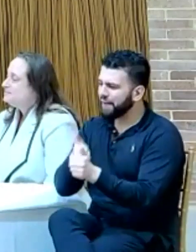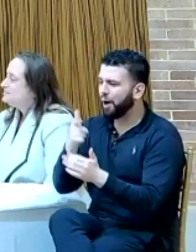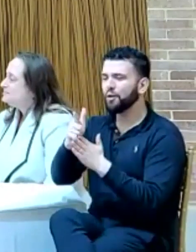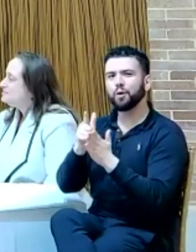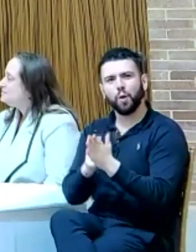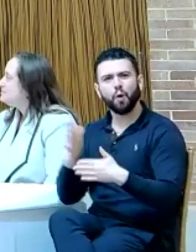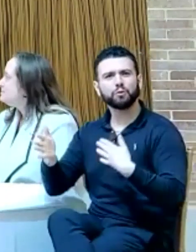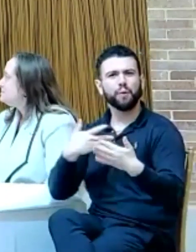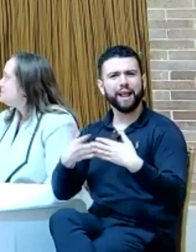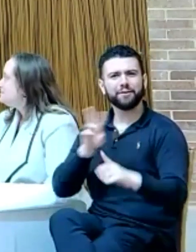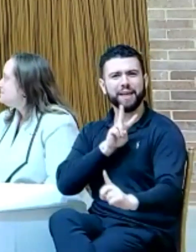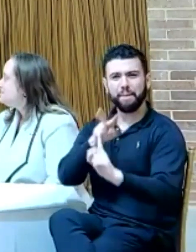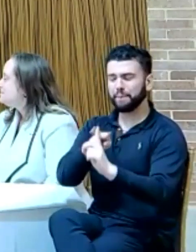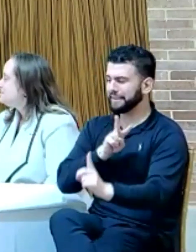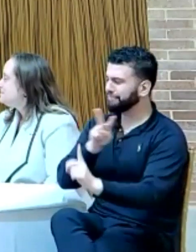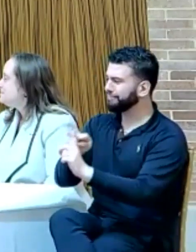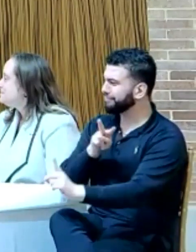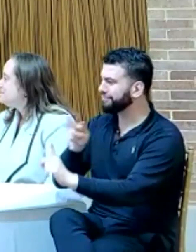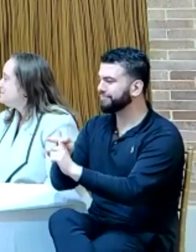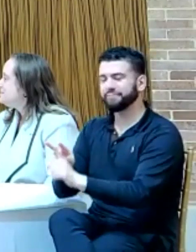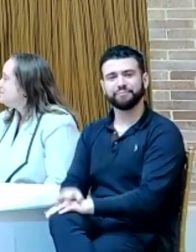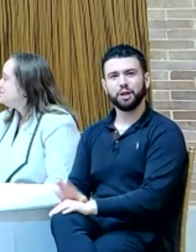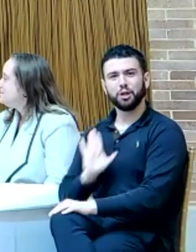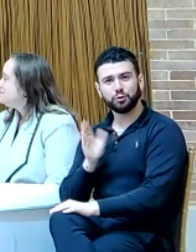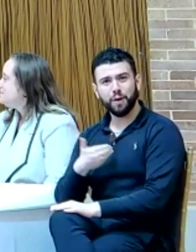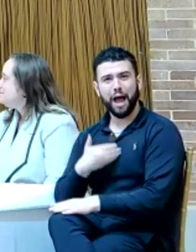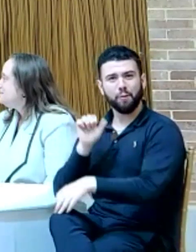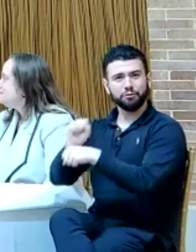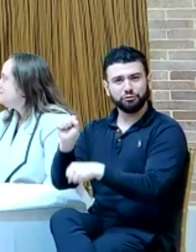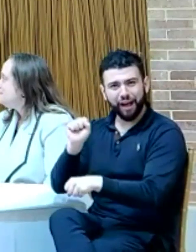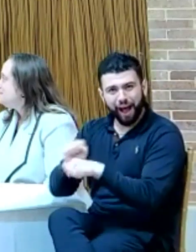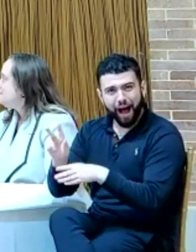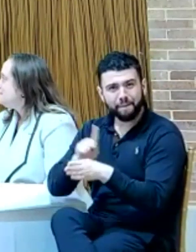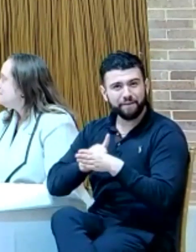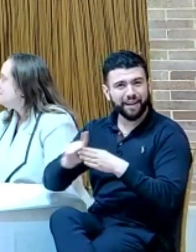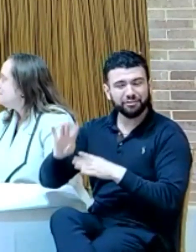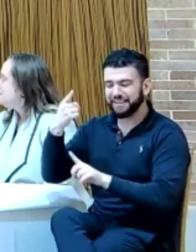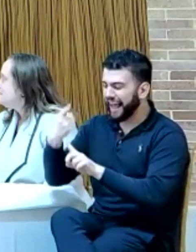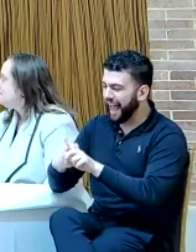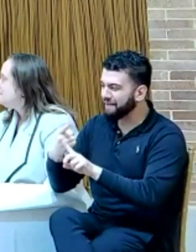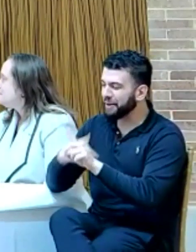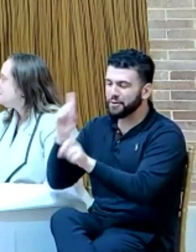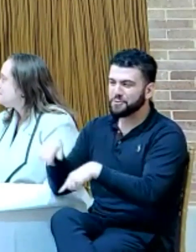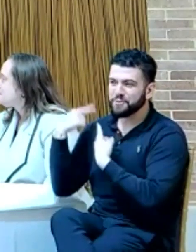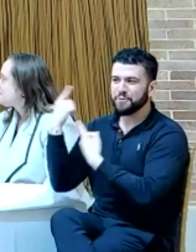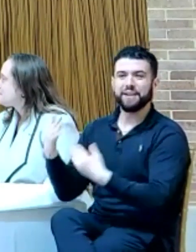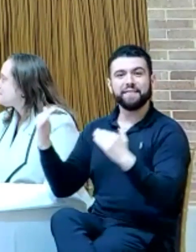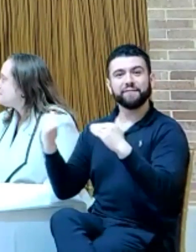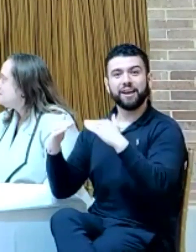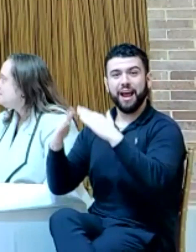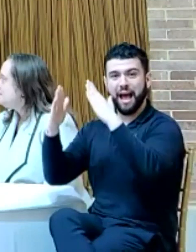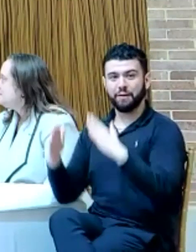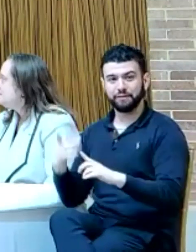they apply to our particular occupation every month is fair housing month if